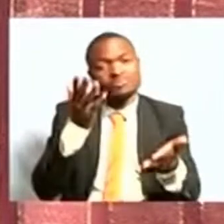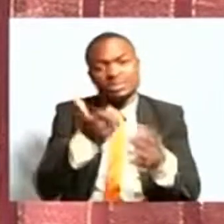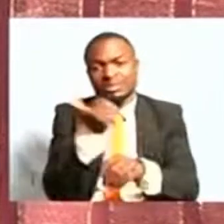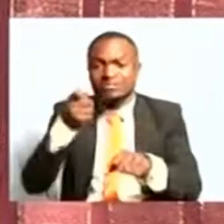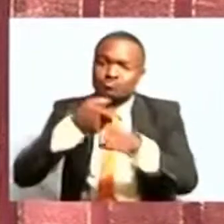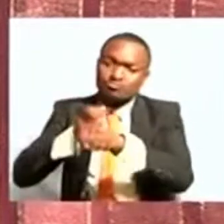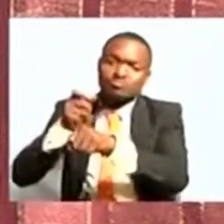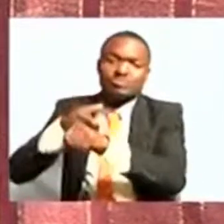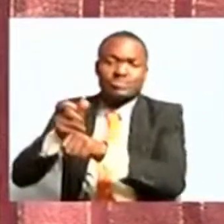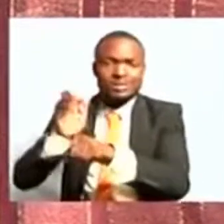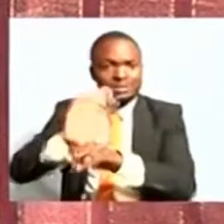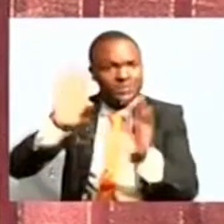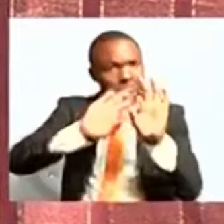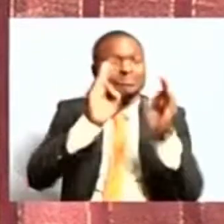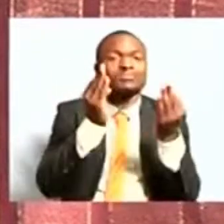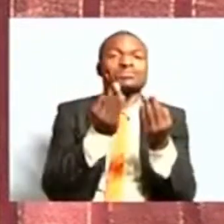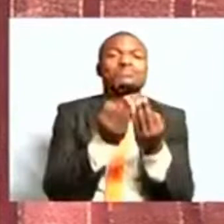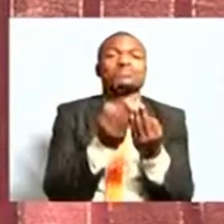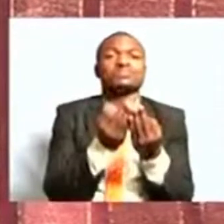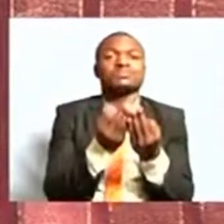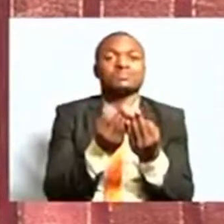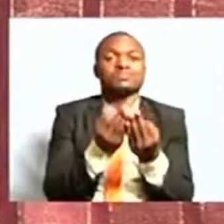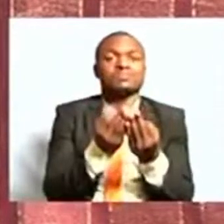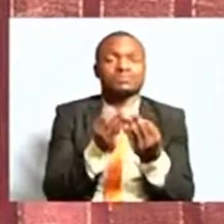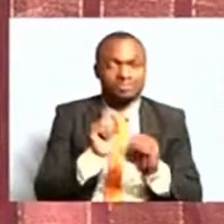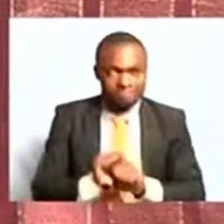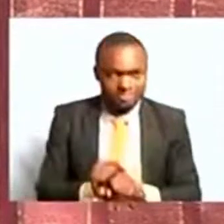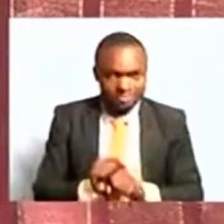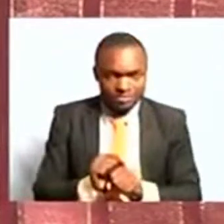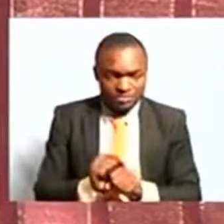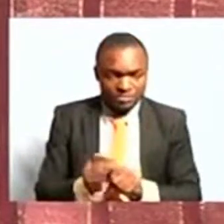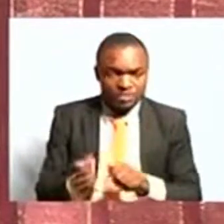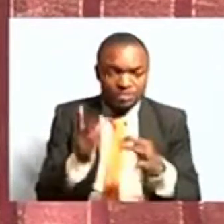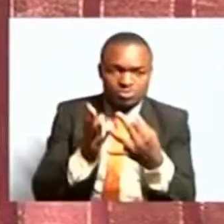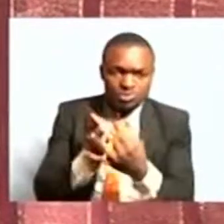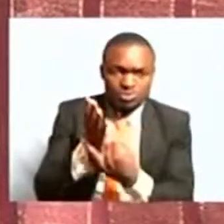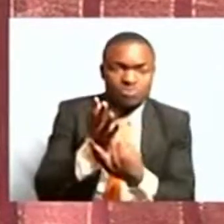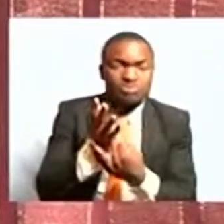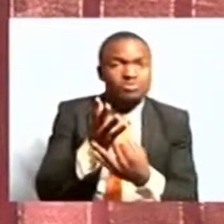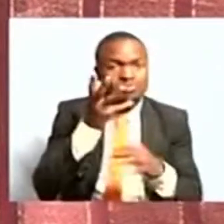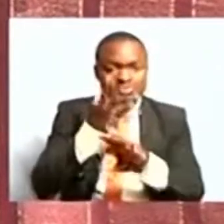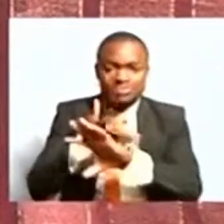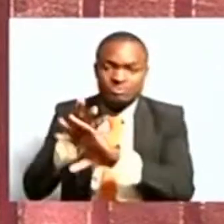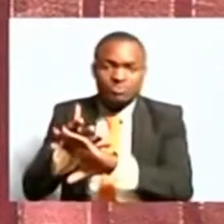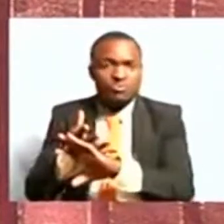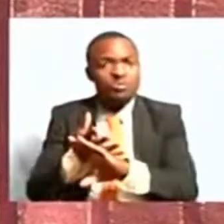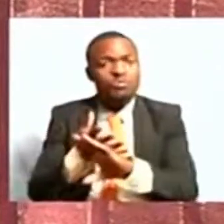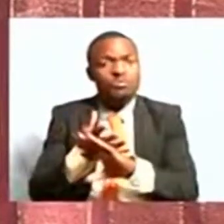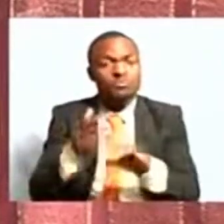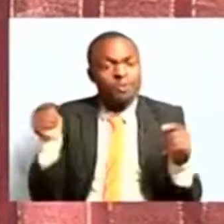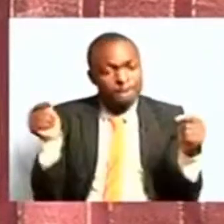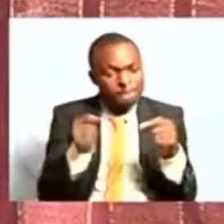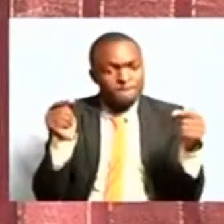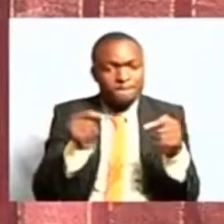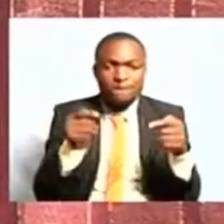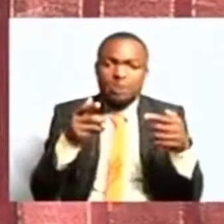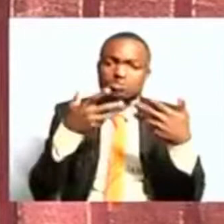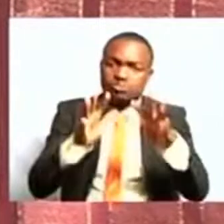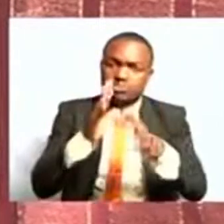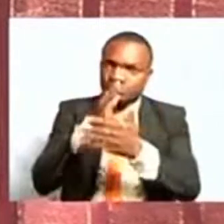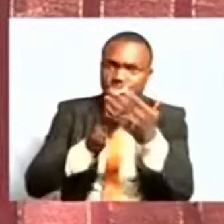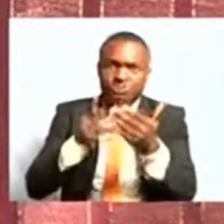and their families that are going through the stress of losing somebody. And we should also